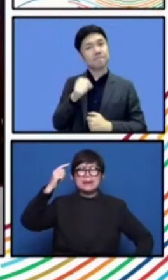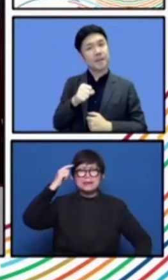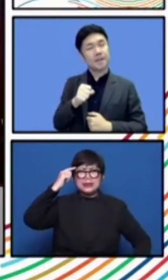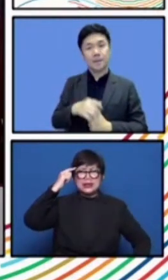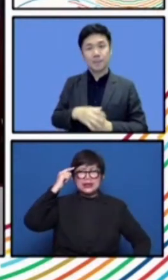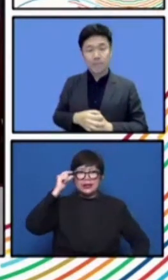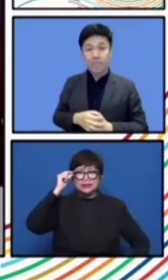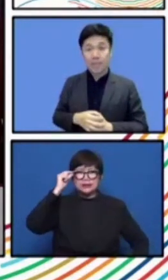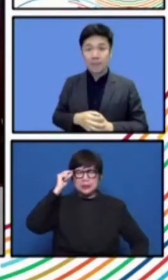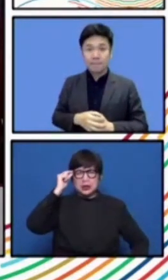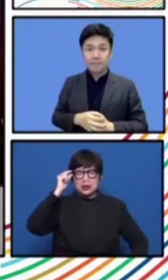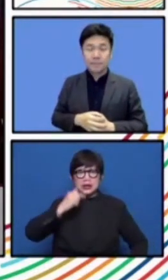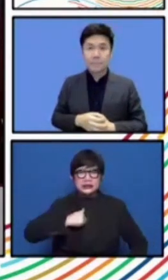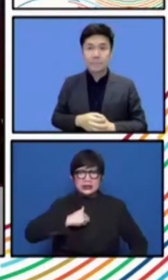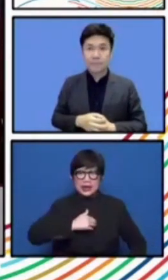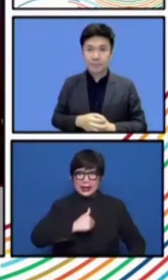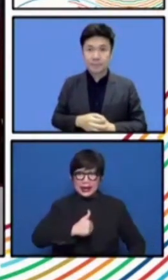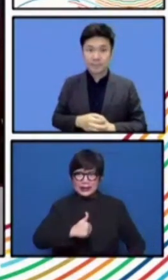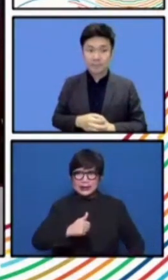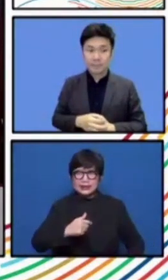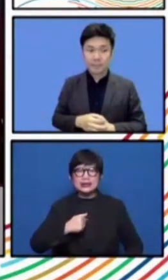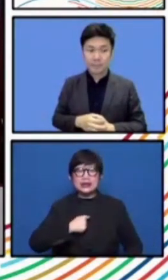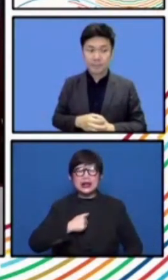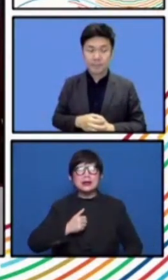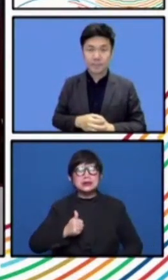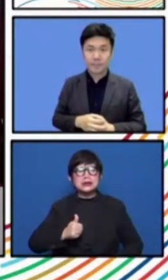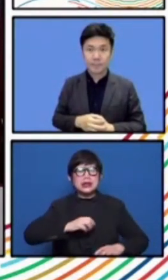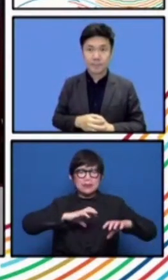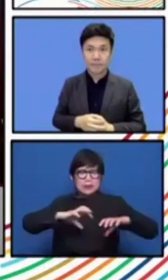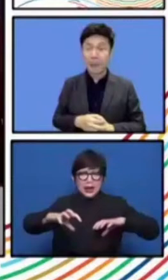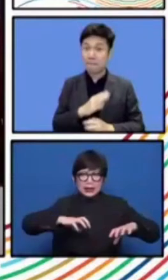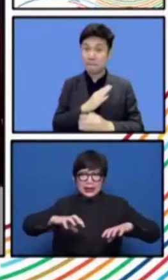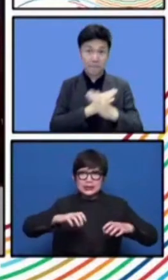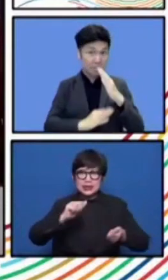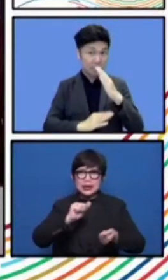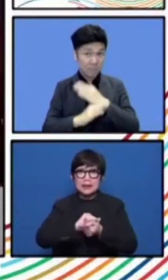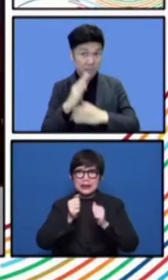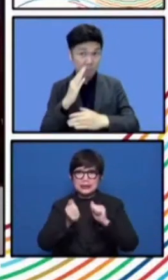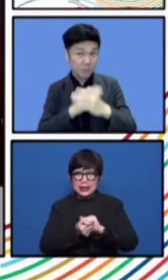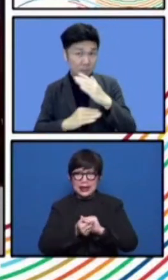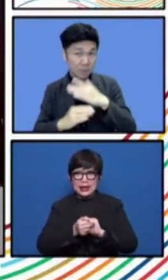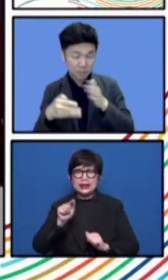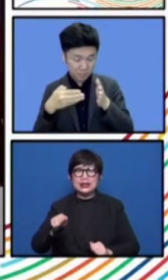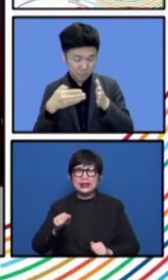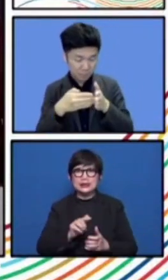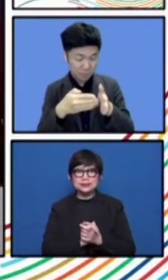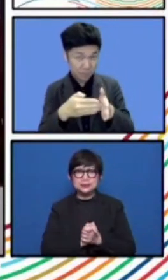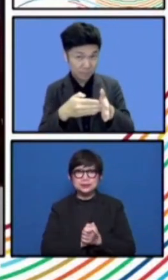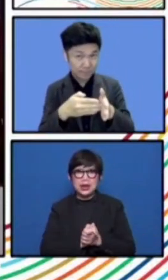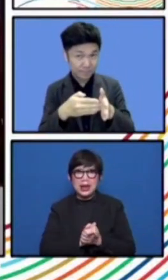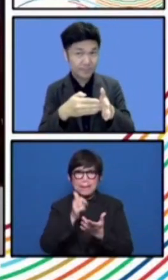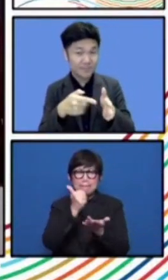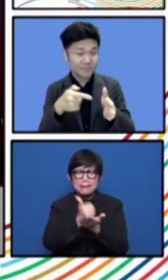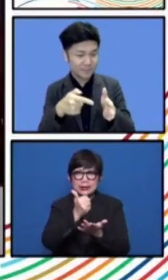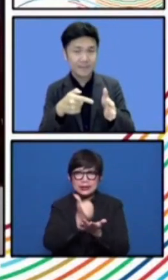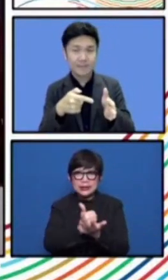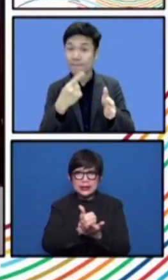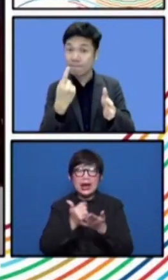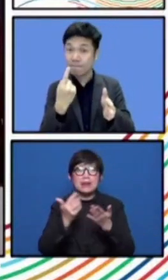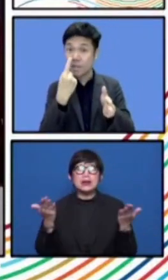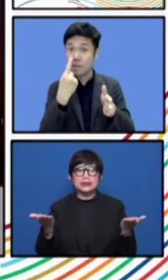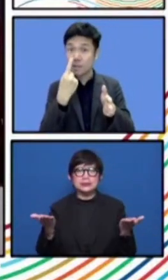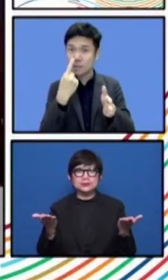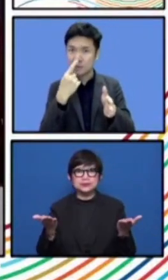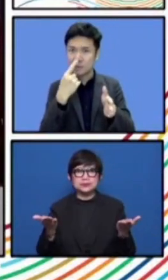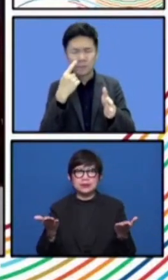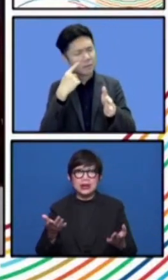address the problems faced by persons with disabilities the key is to get to know who they